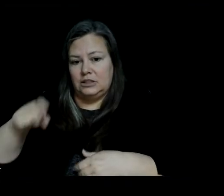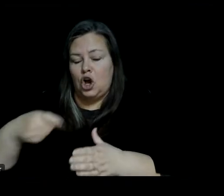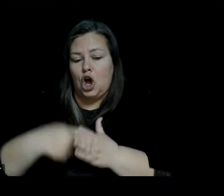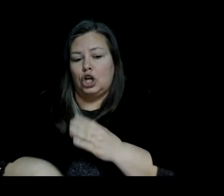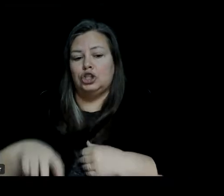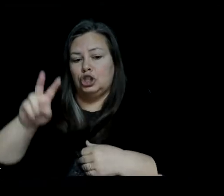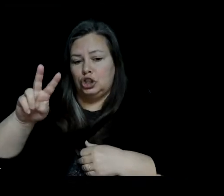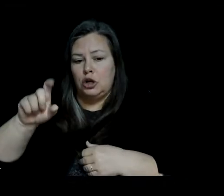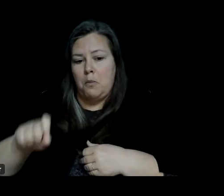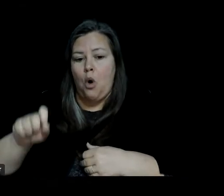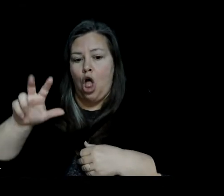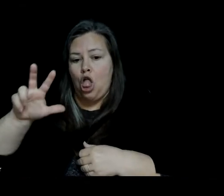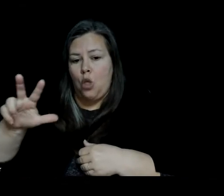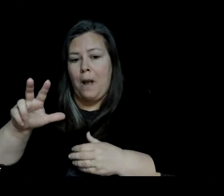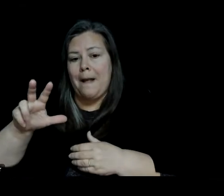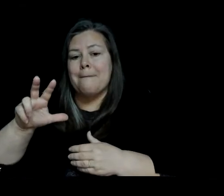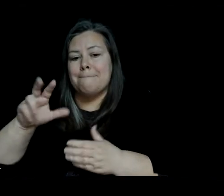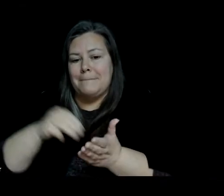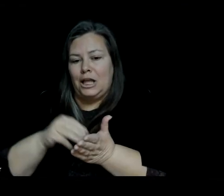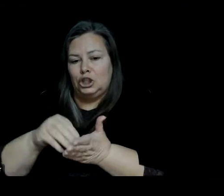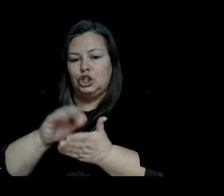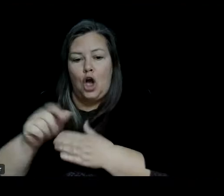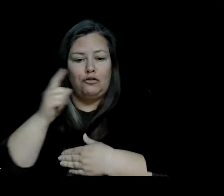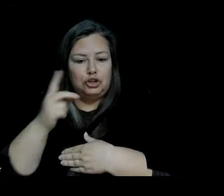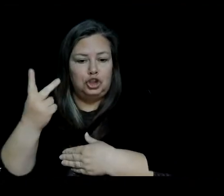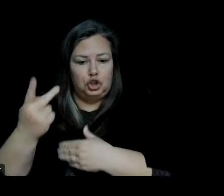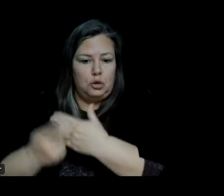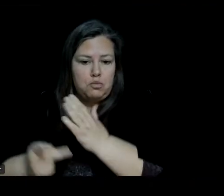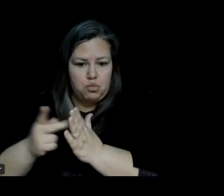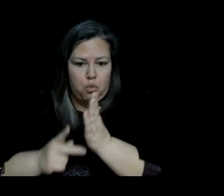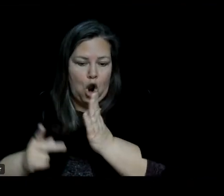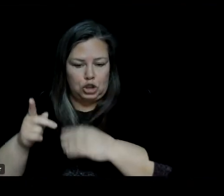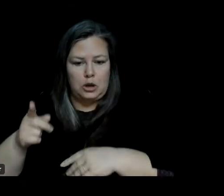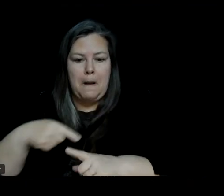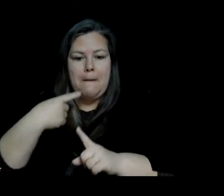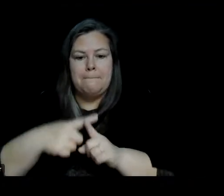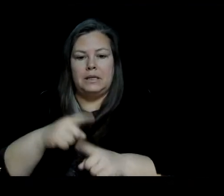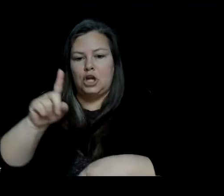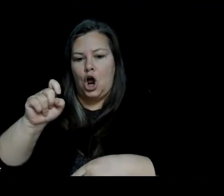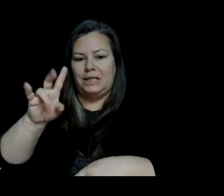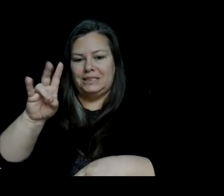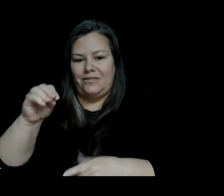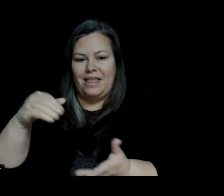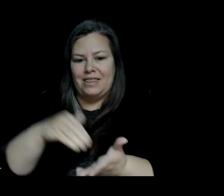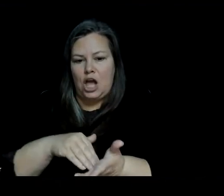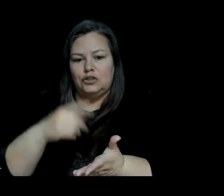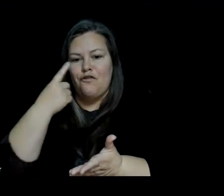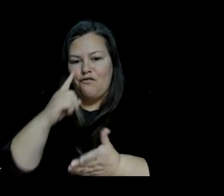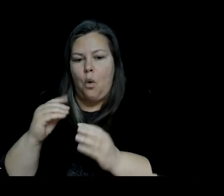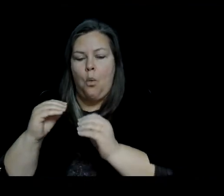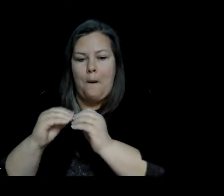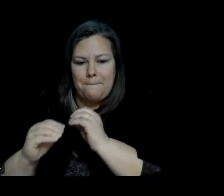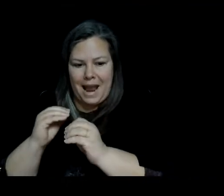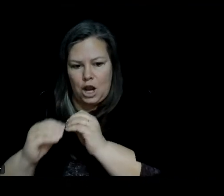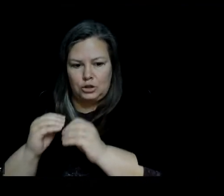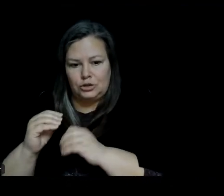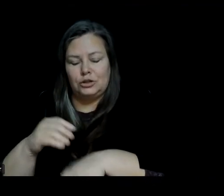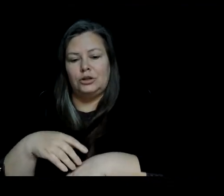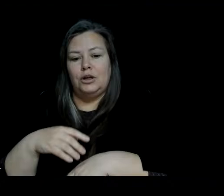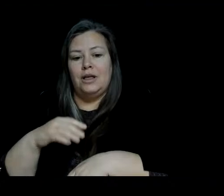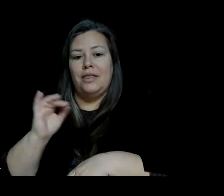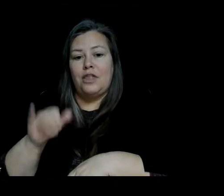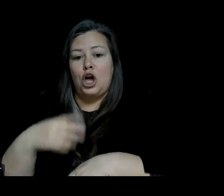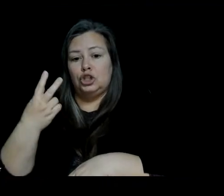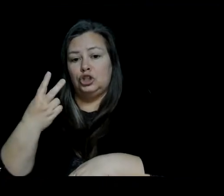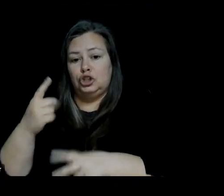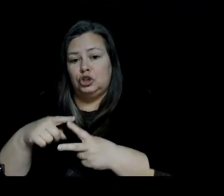$2.3 million for 2 projects, in addition to about $170,000 for repairs and maintenance. The 2 projects